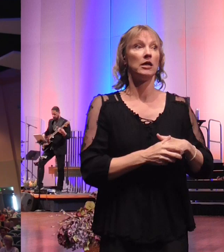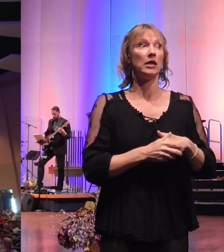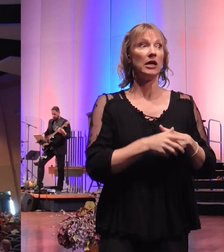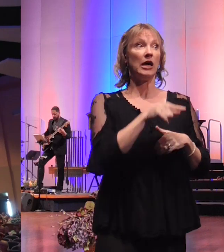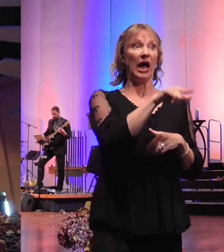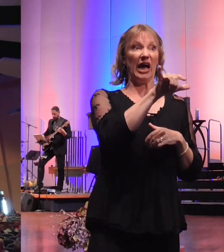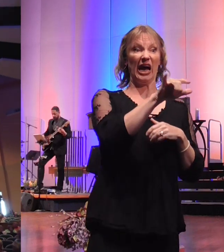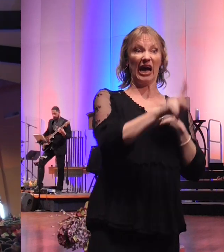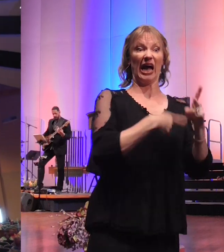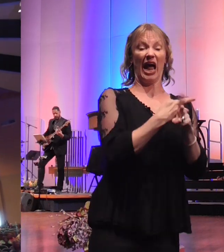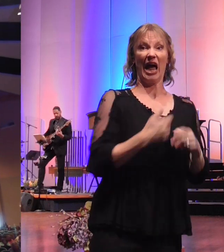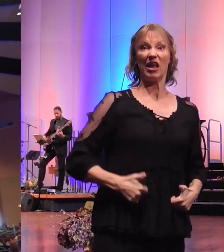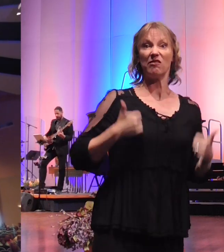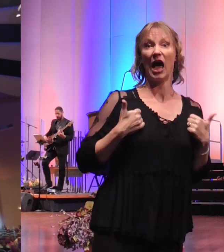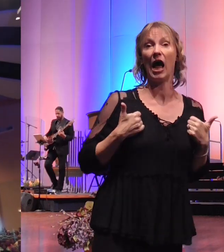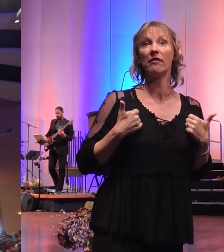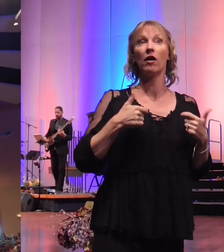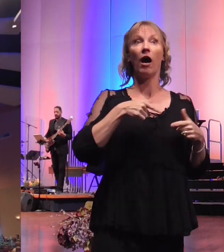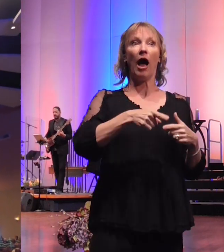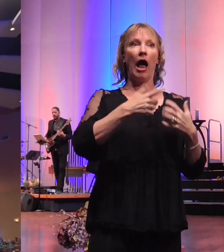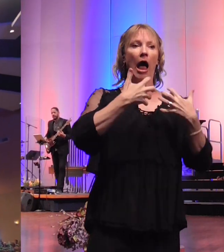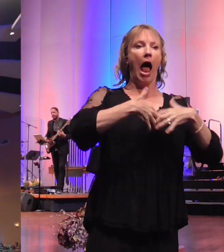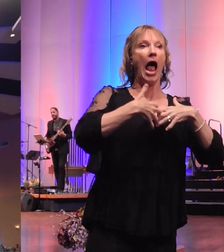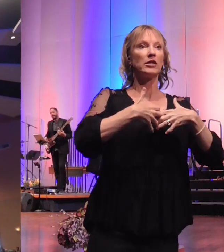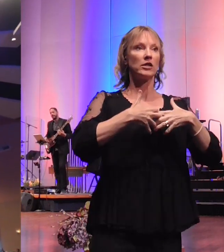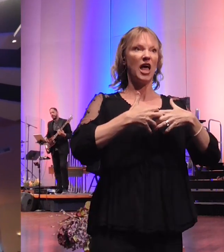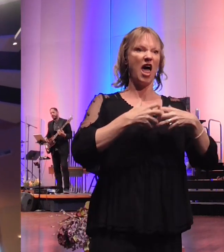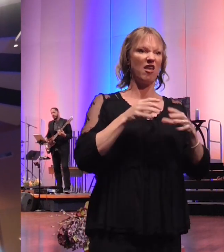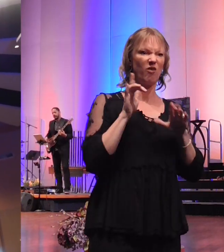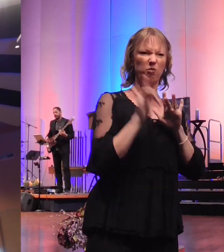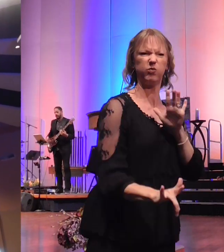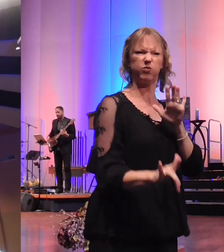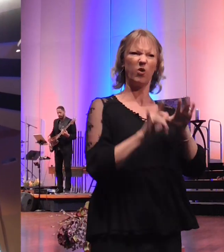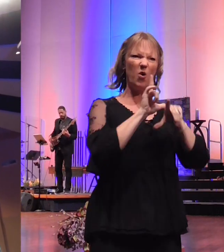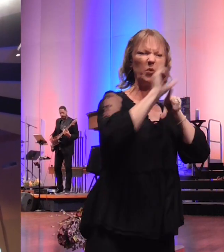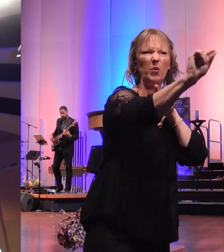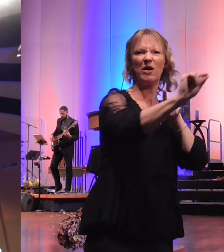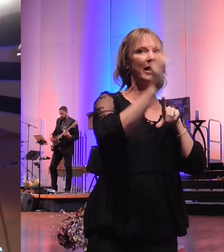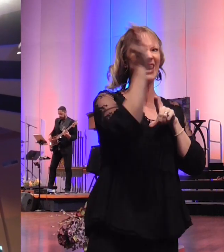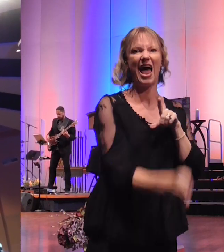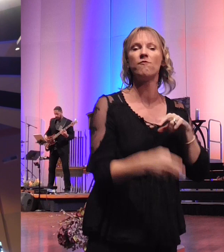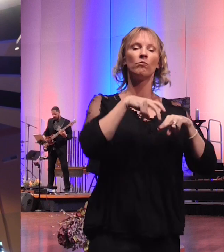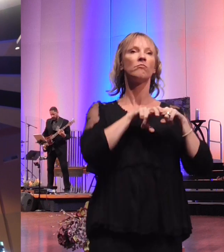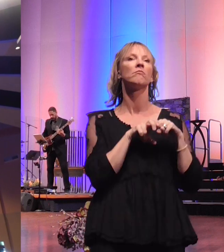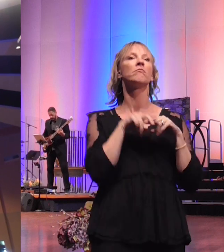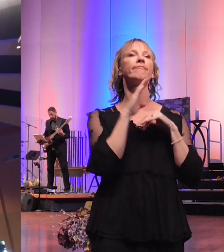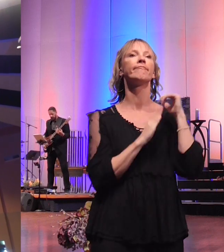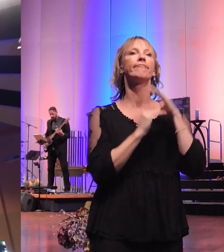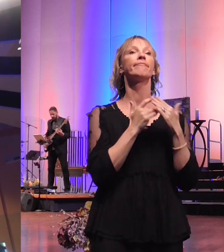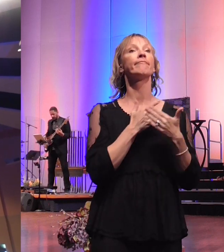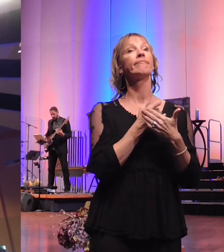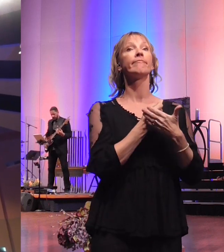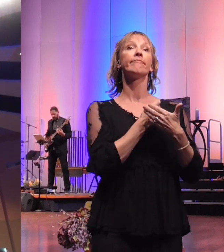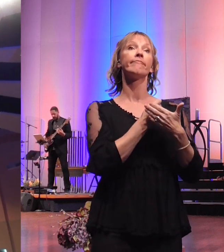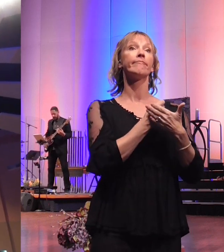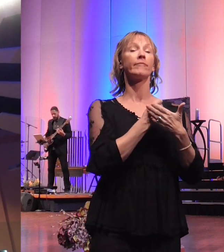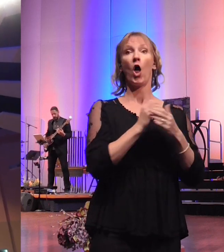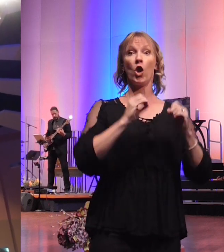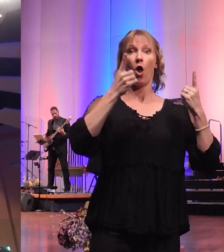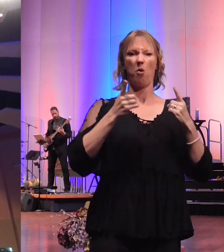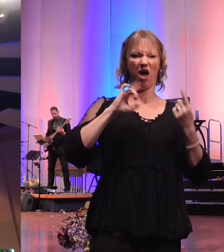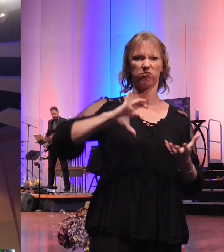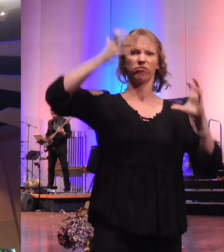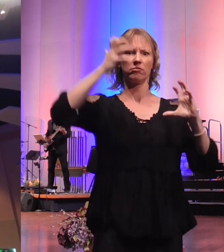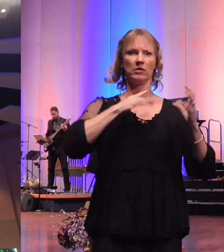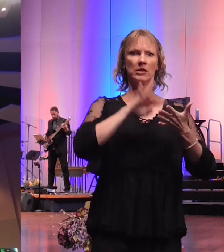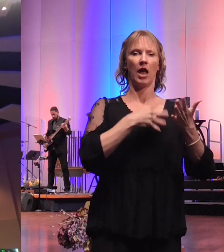It's the kind of life where your engine's never gunning, sitting tight. I know your heart is hardly running. Nobody better be messing